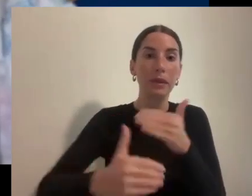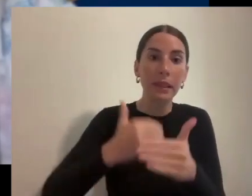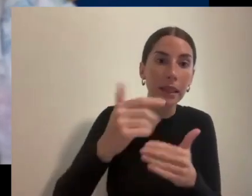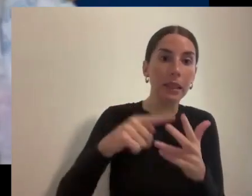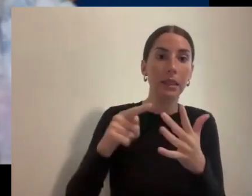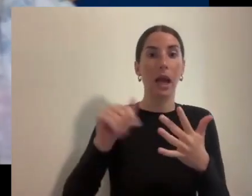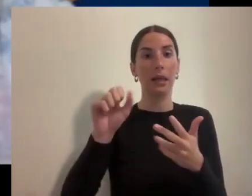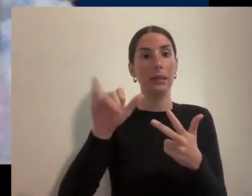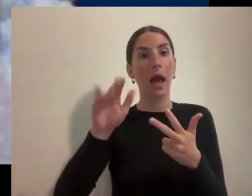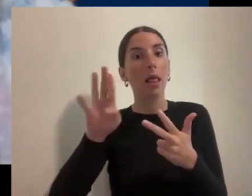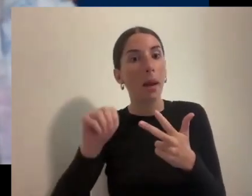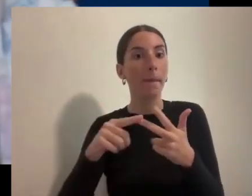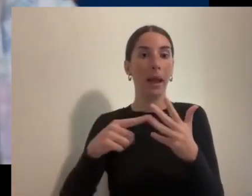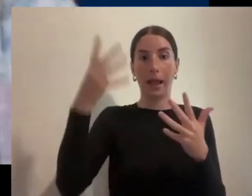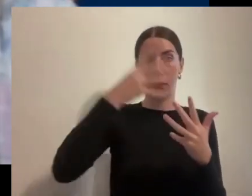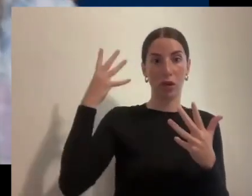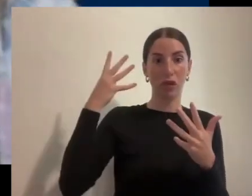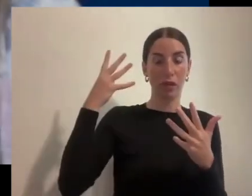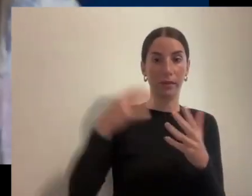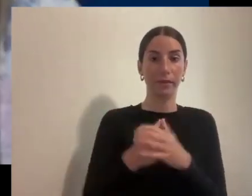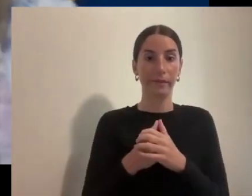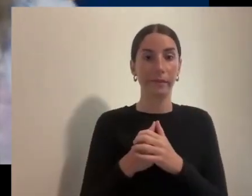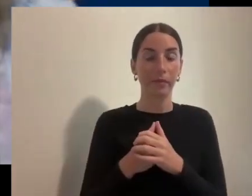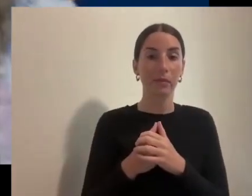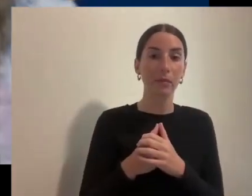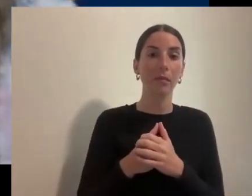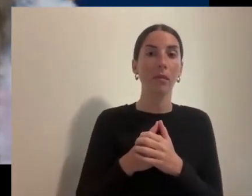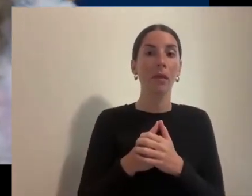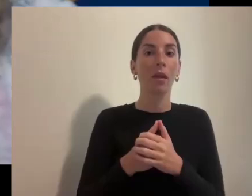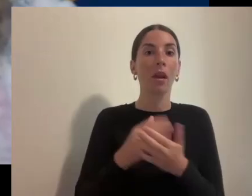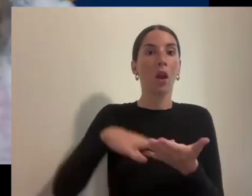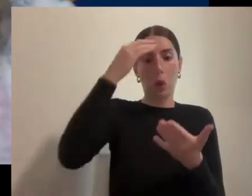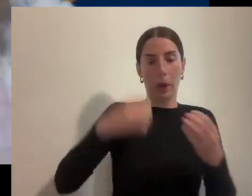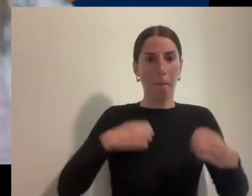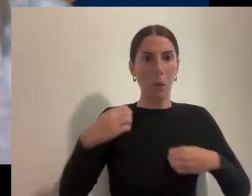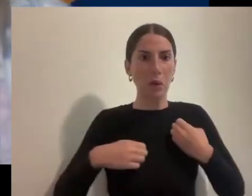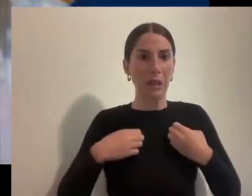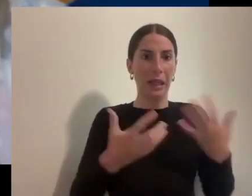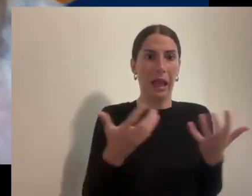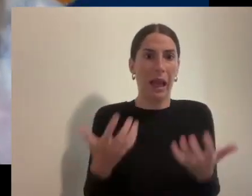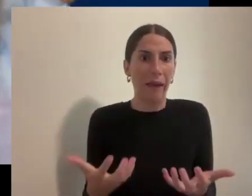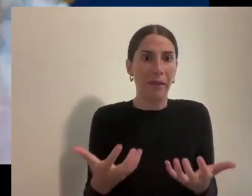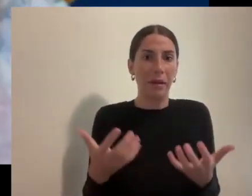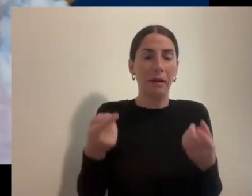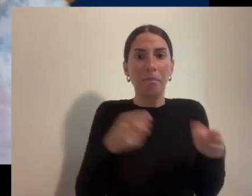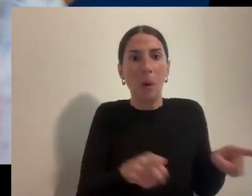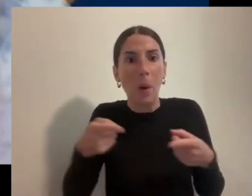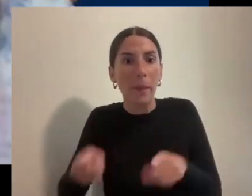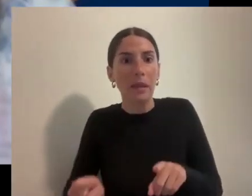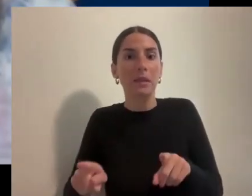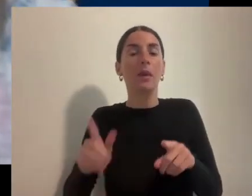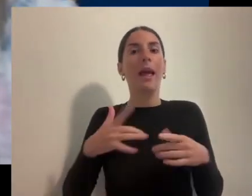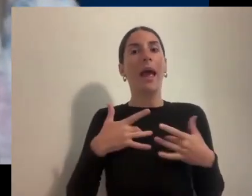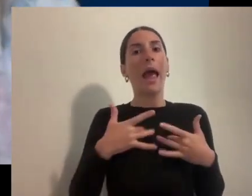applications, and immigration hearings. You can learn how to navigate emotionally charged moments with professionalism, clarity, and